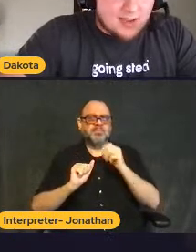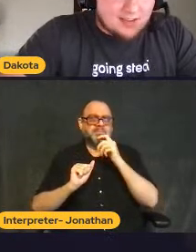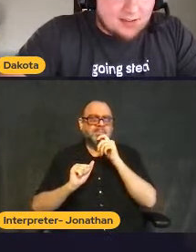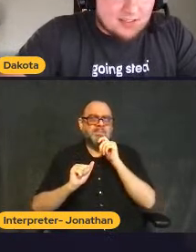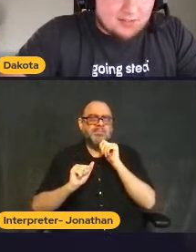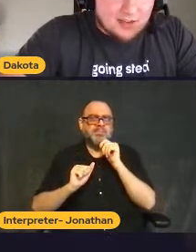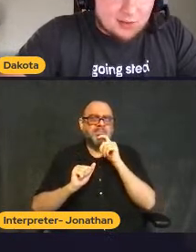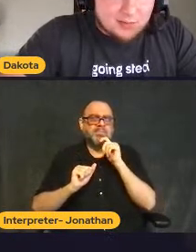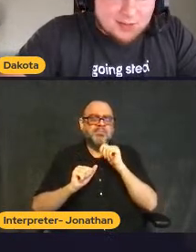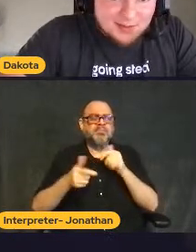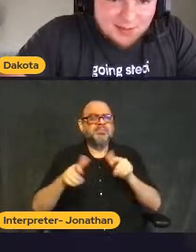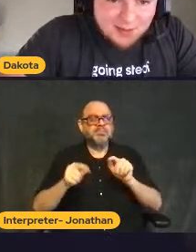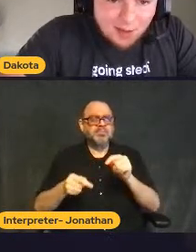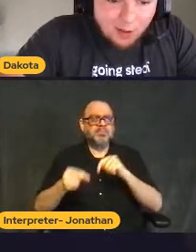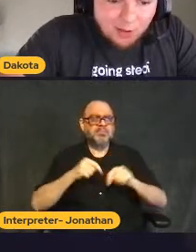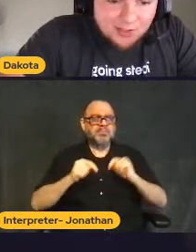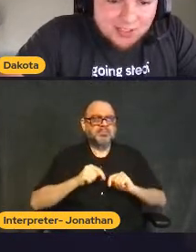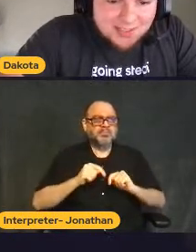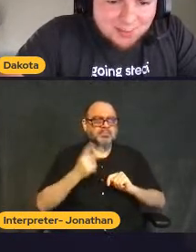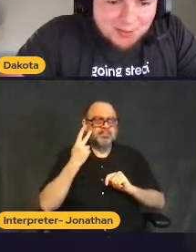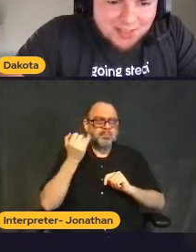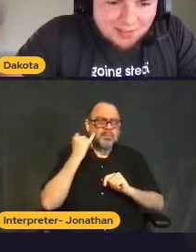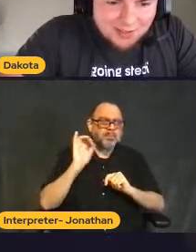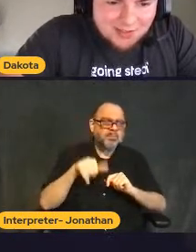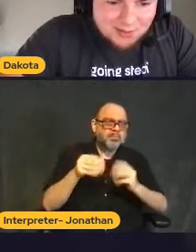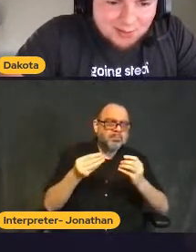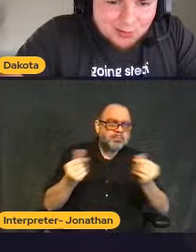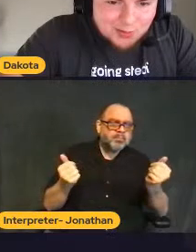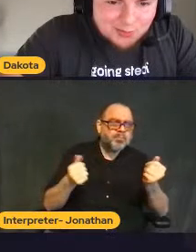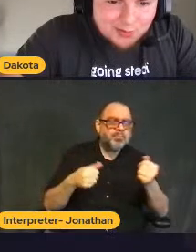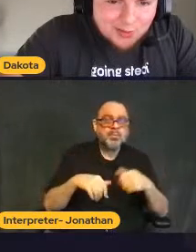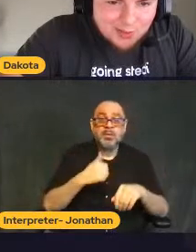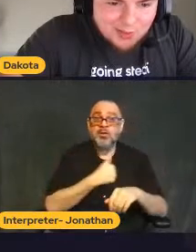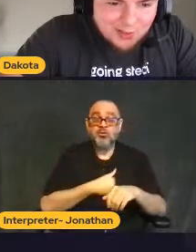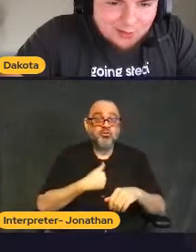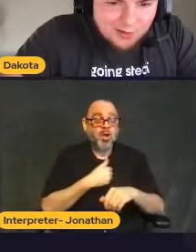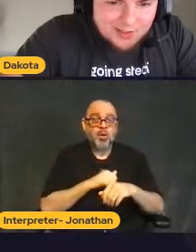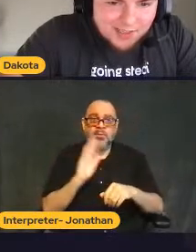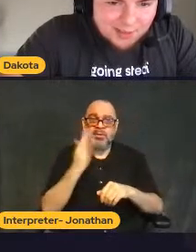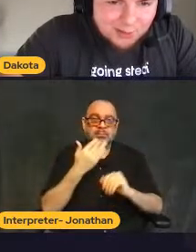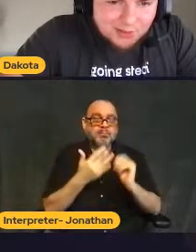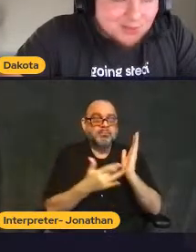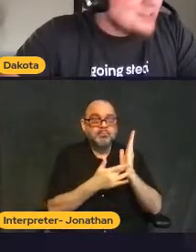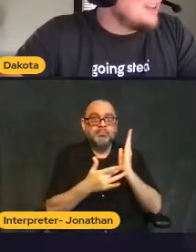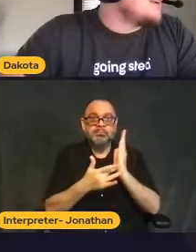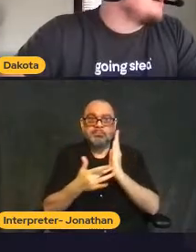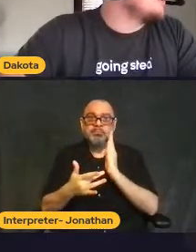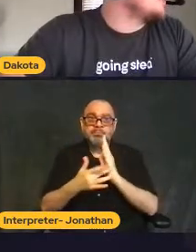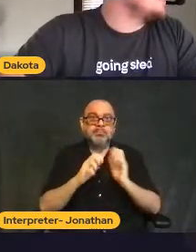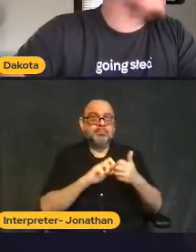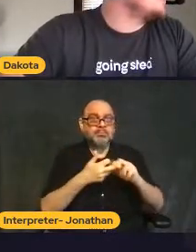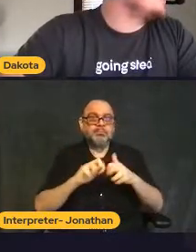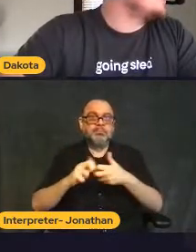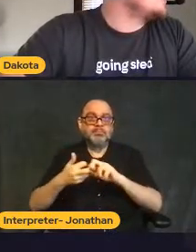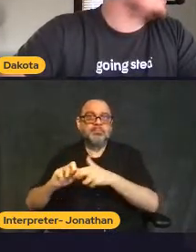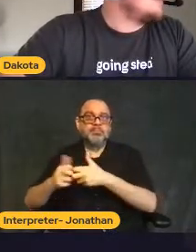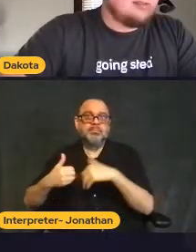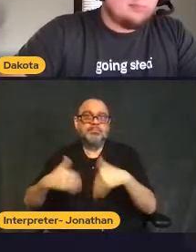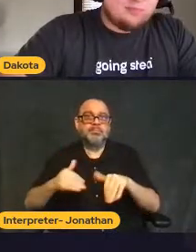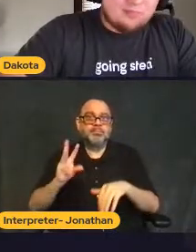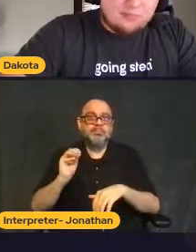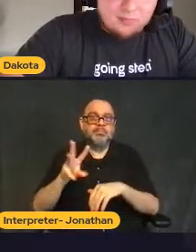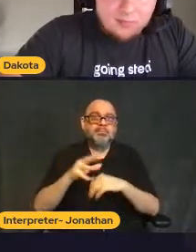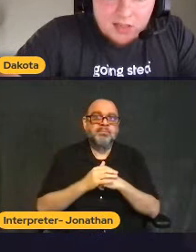me go back here, see if that helps. Apologies. We're just having a slew of fun technical issues today, aren't we?